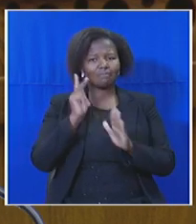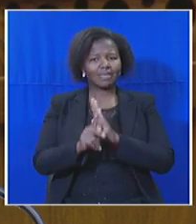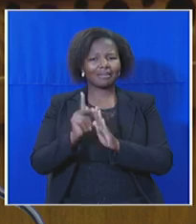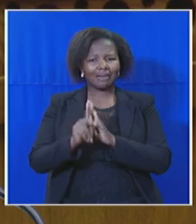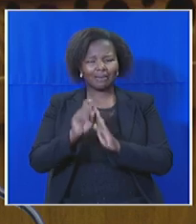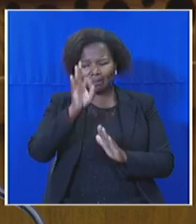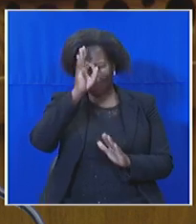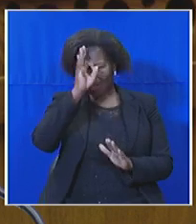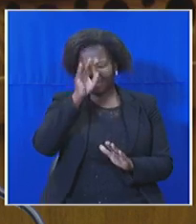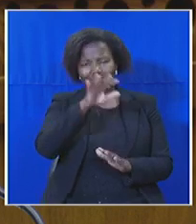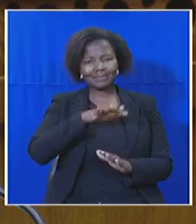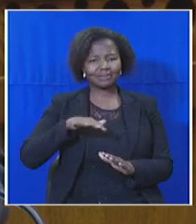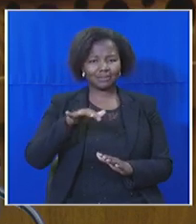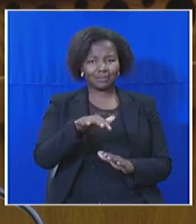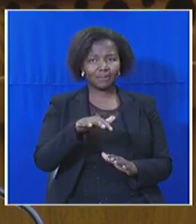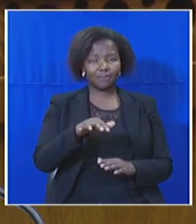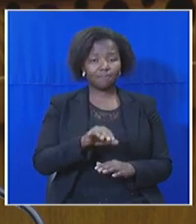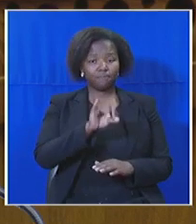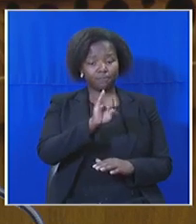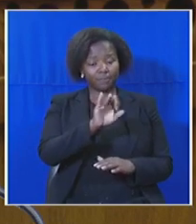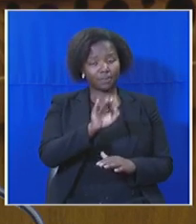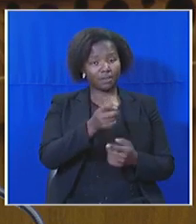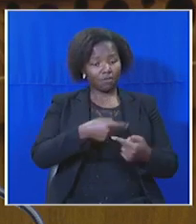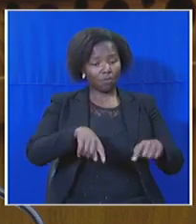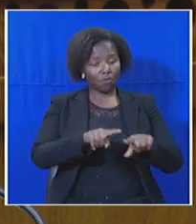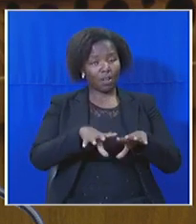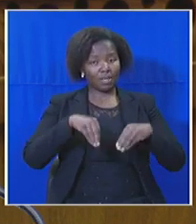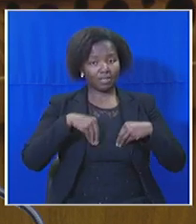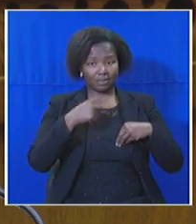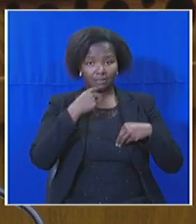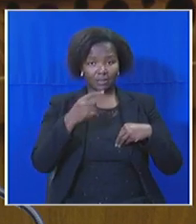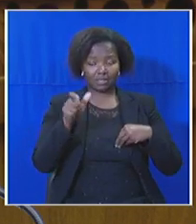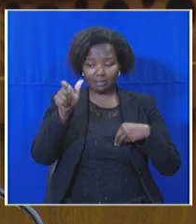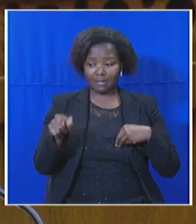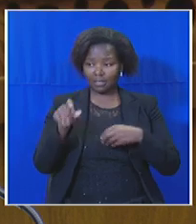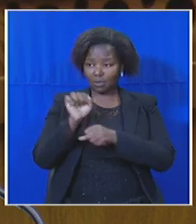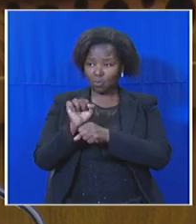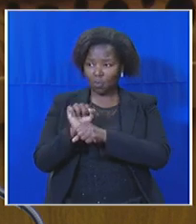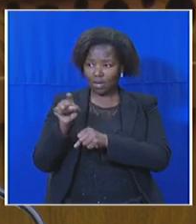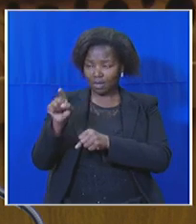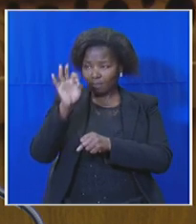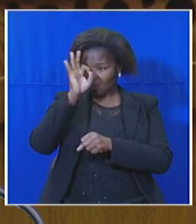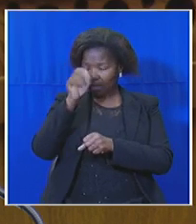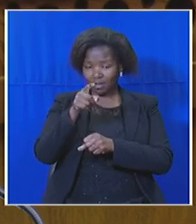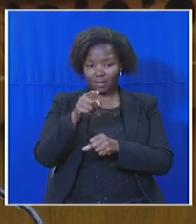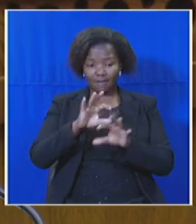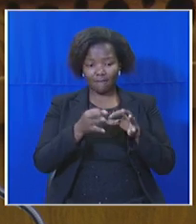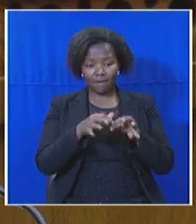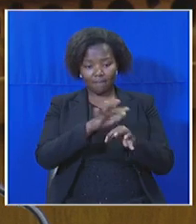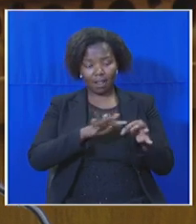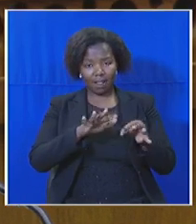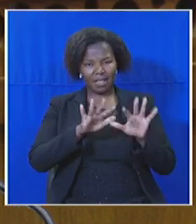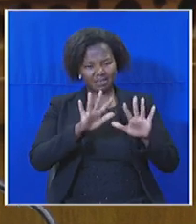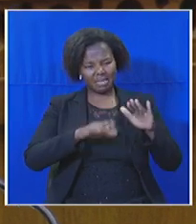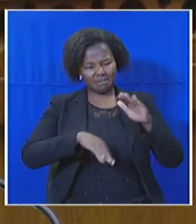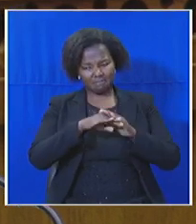service. If we accept that each breadwinner takes care of 10 people on average, that means